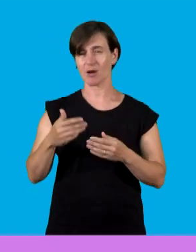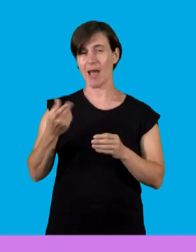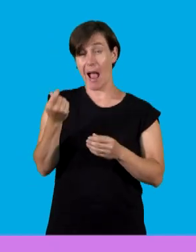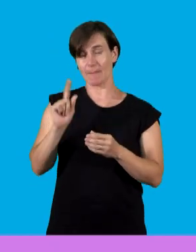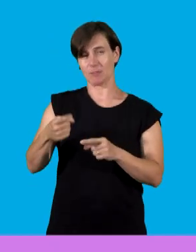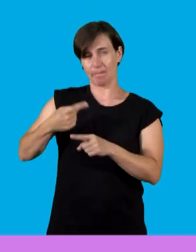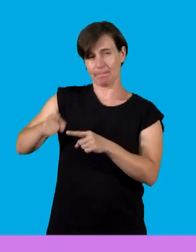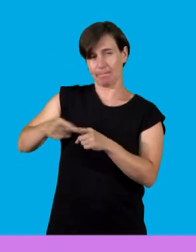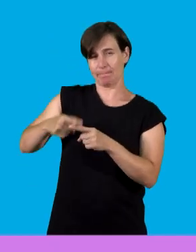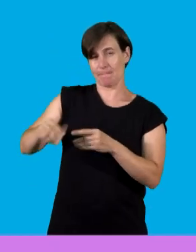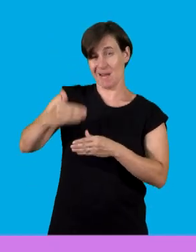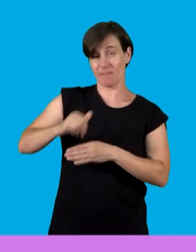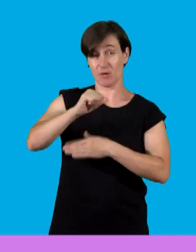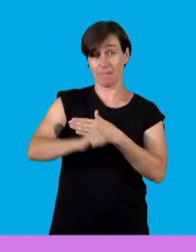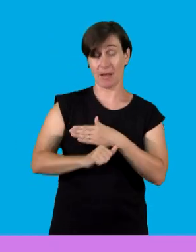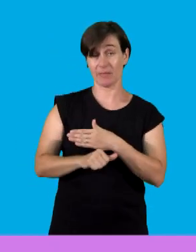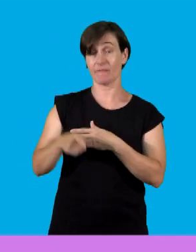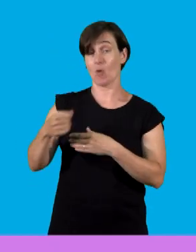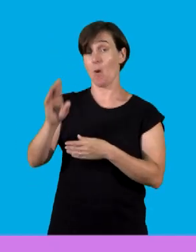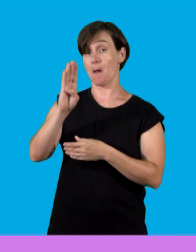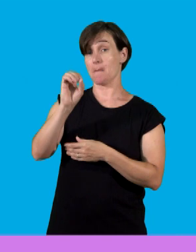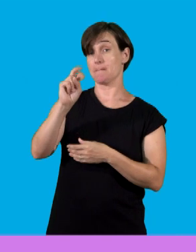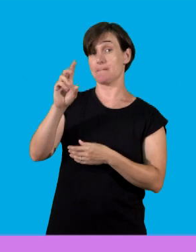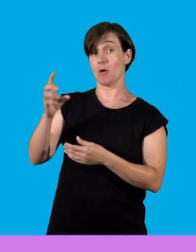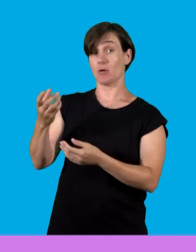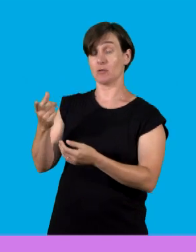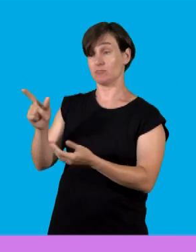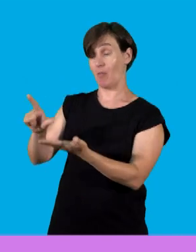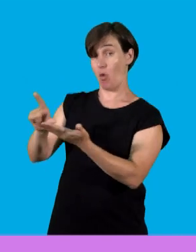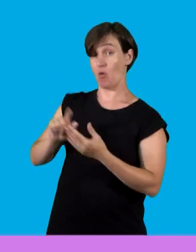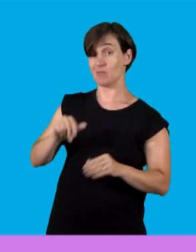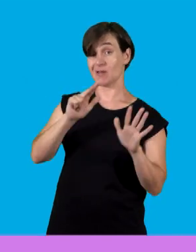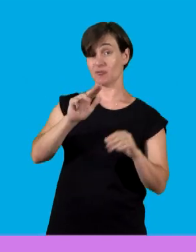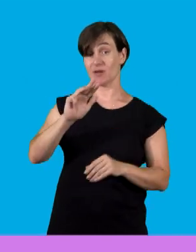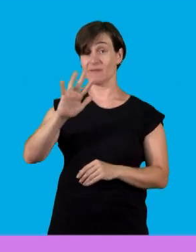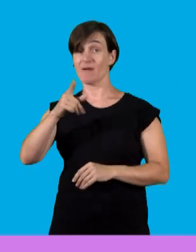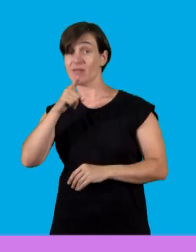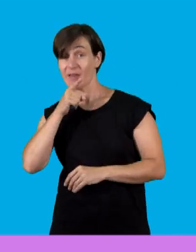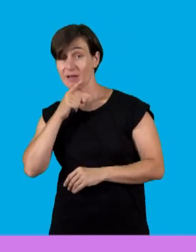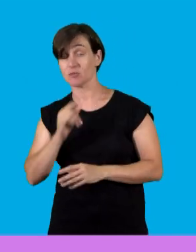of 895,000 taken over 20 years at an interest rate of